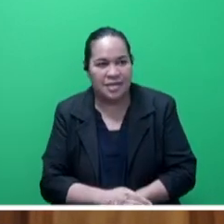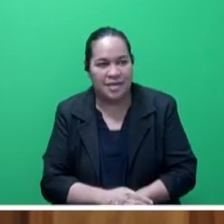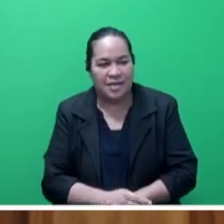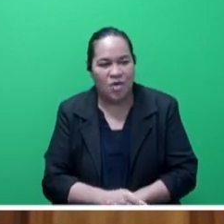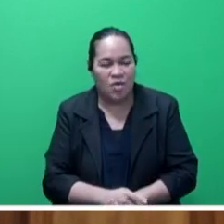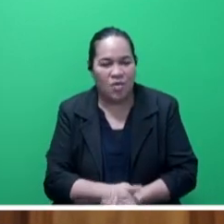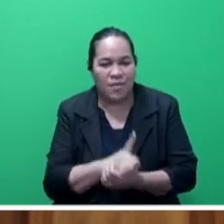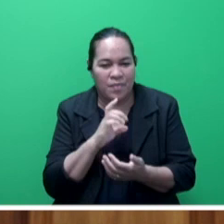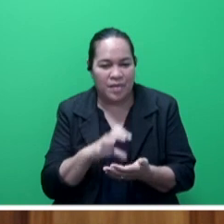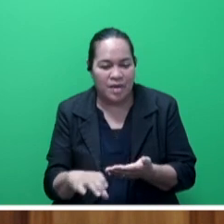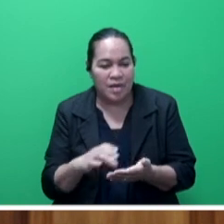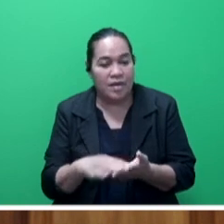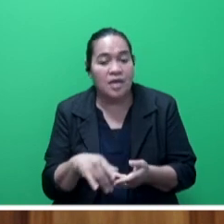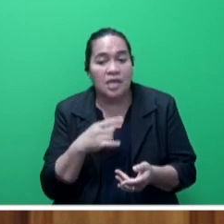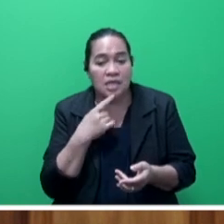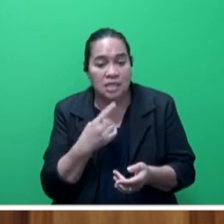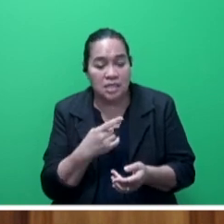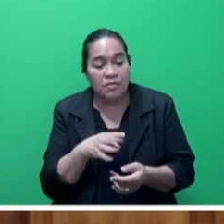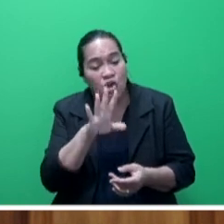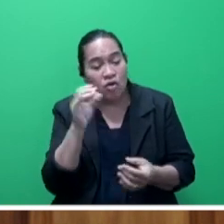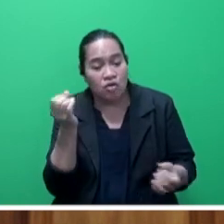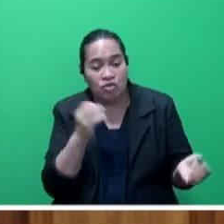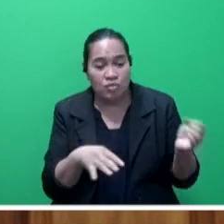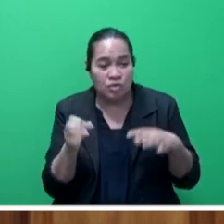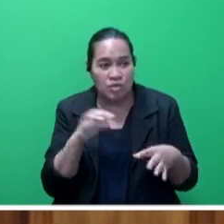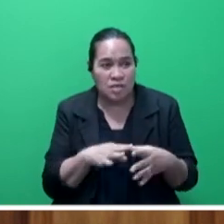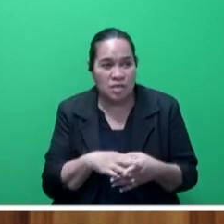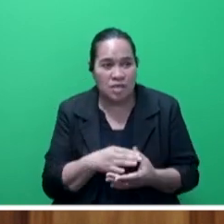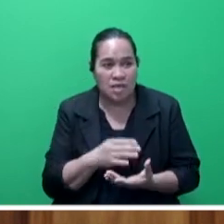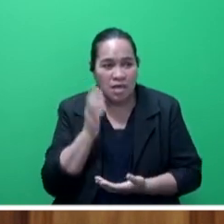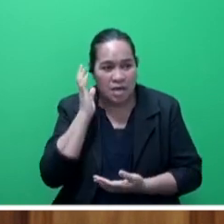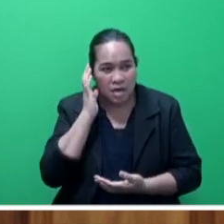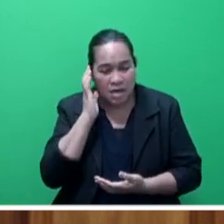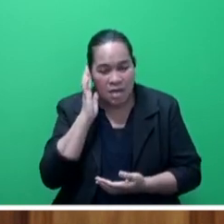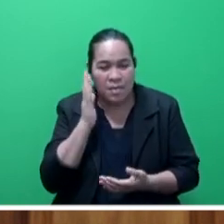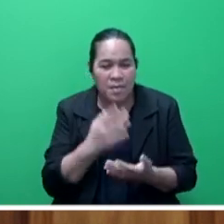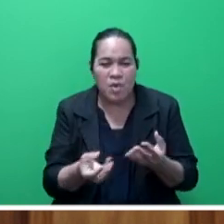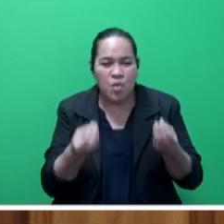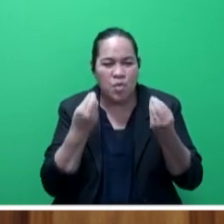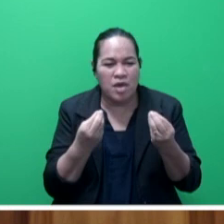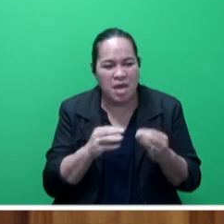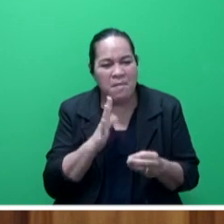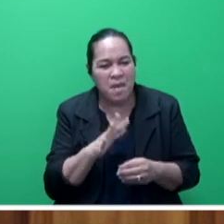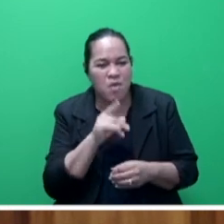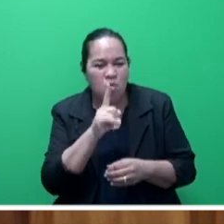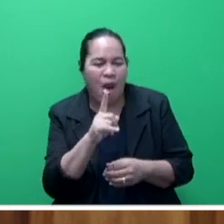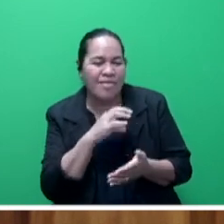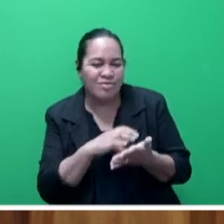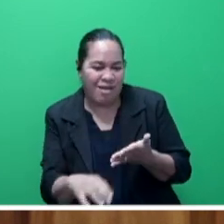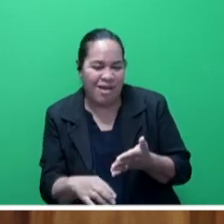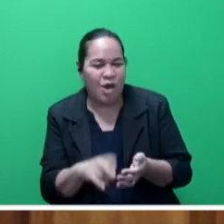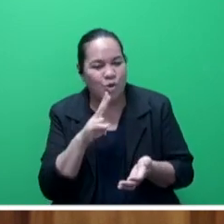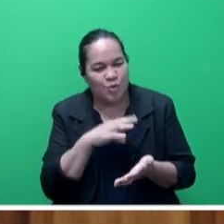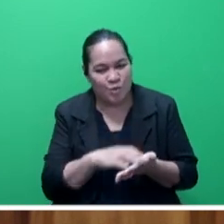that particular person's contribution at a later stage might be worth hearing, because it might only be worth one Sangamoli or two, Honourable Speaker.